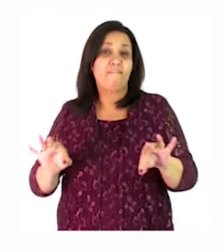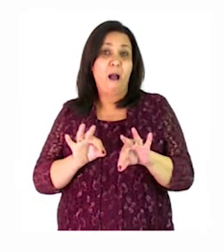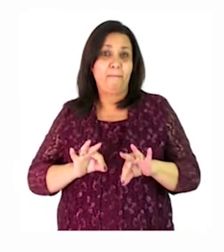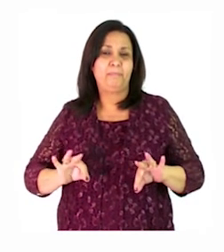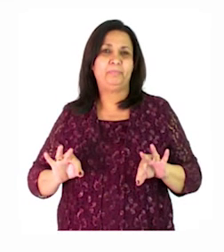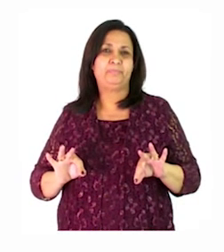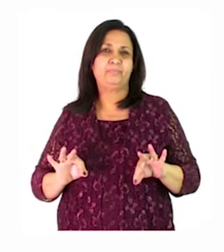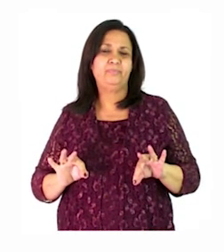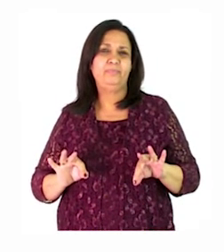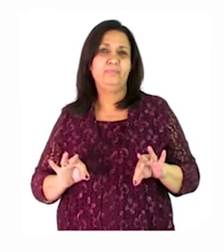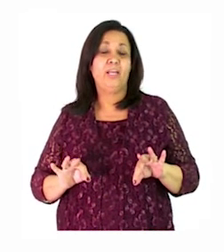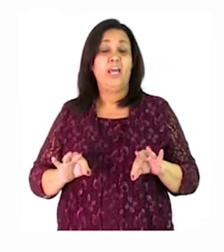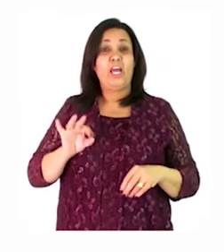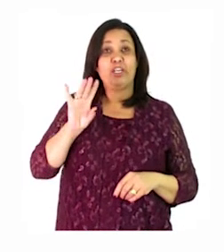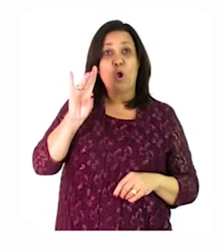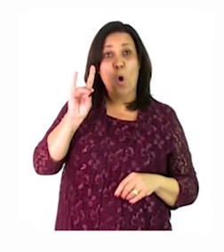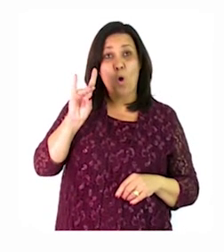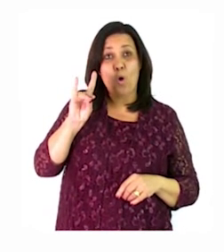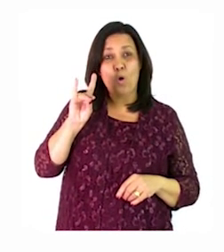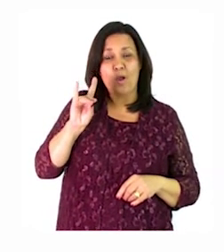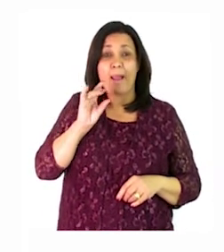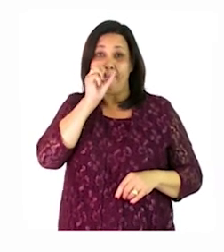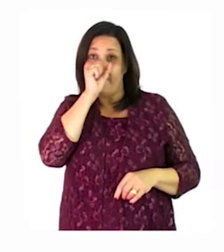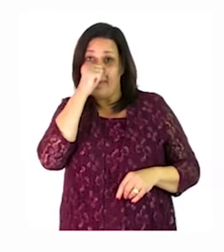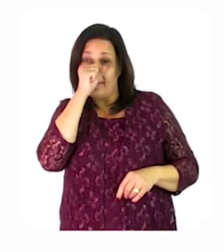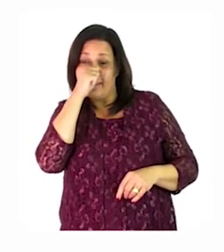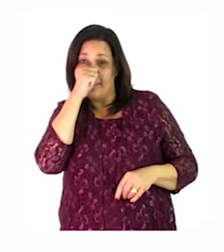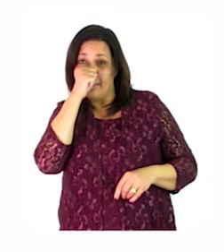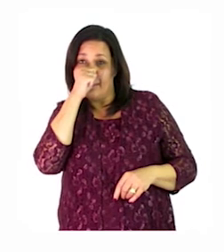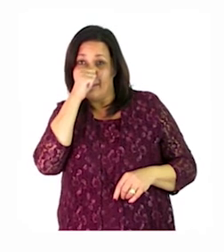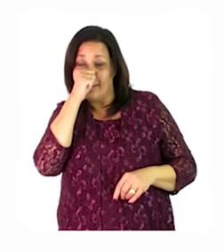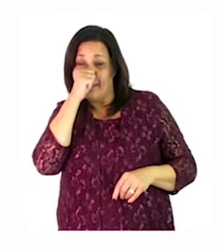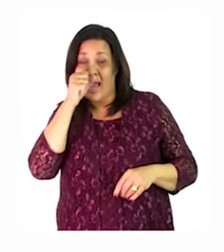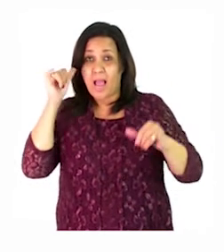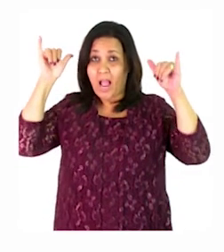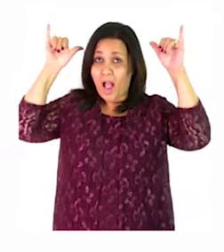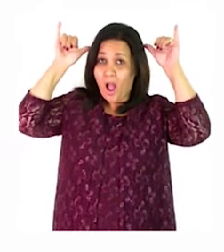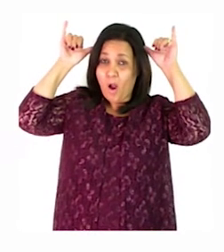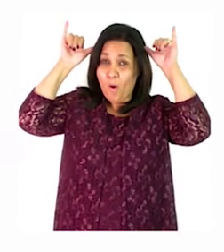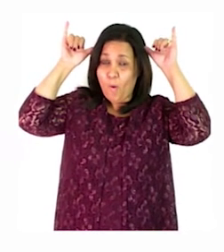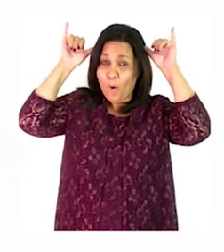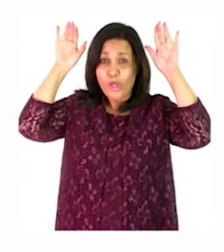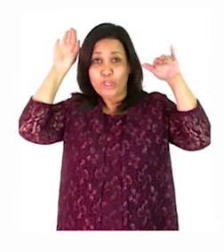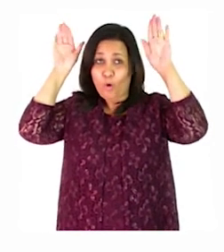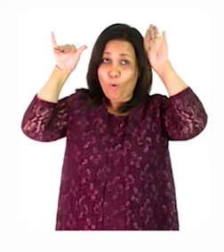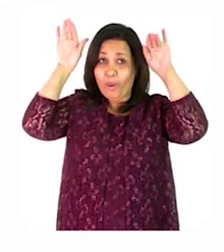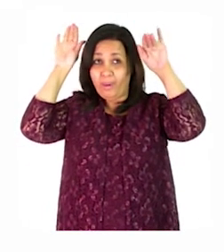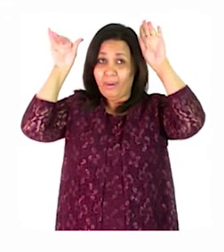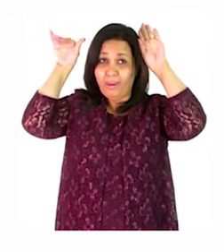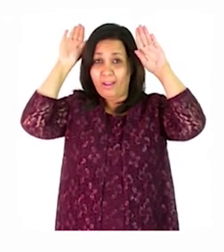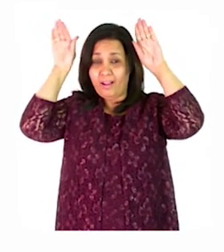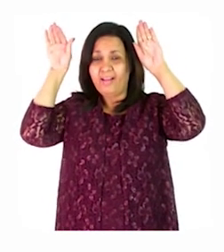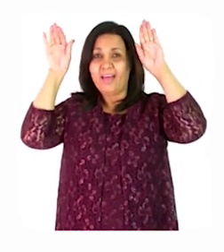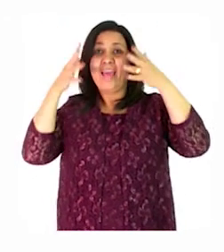find a dog, a pig, a cow, a donkey, a